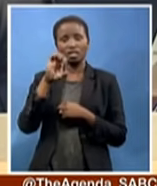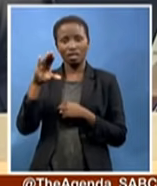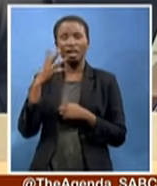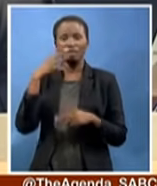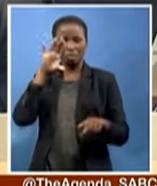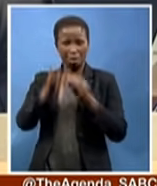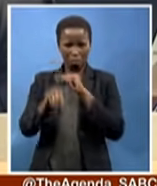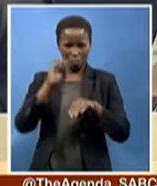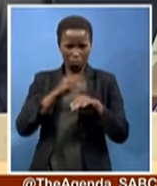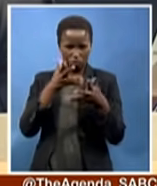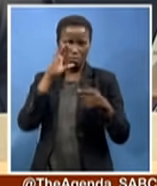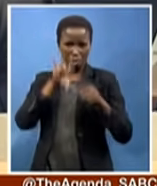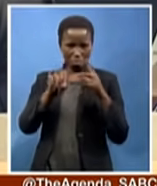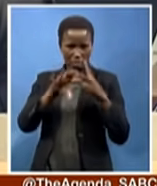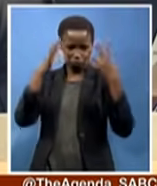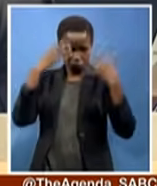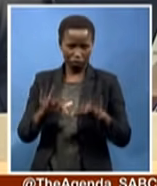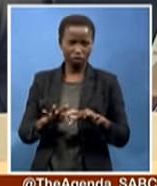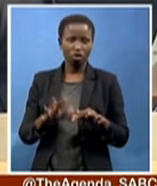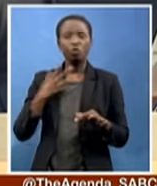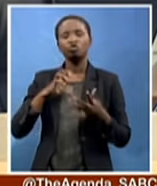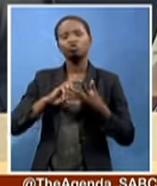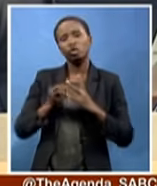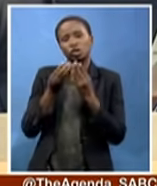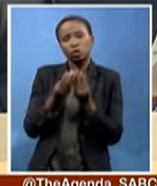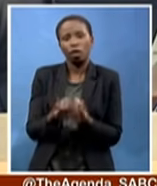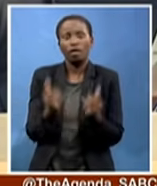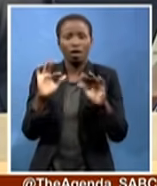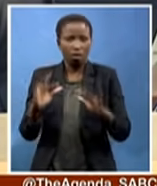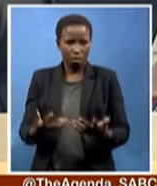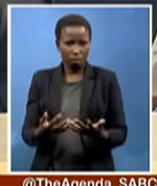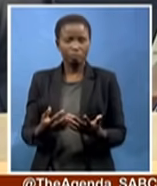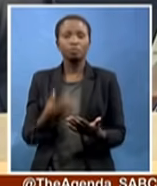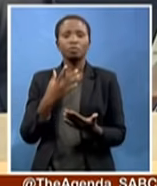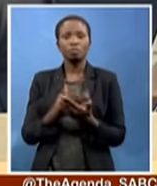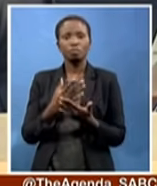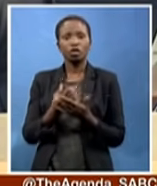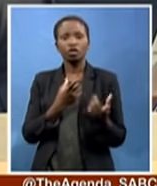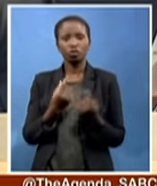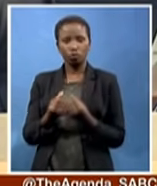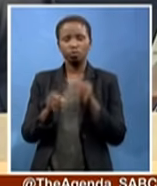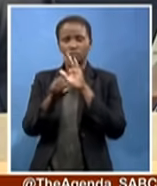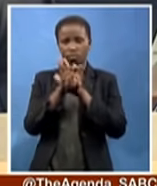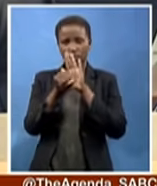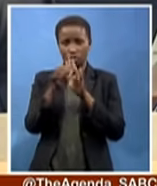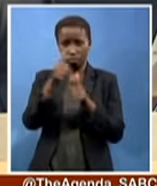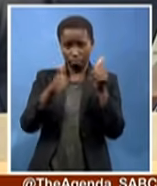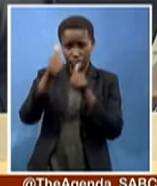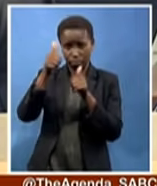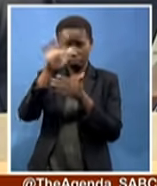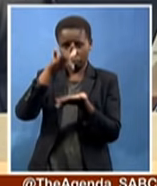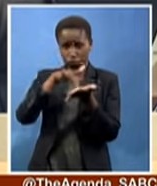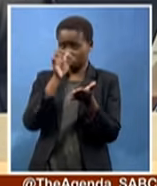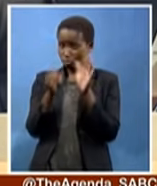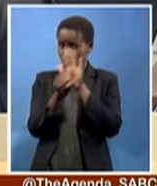principle must apply in the deployment to senior appointments based on